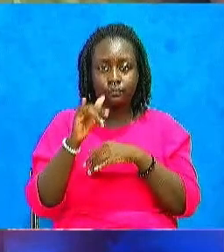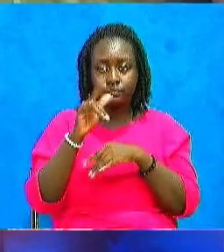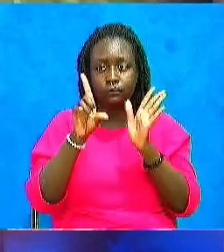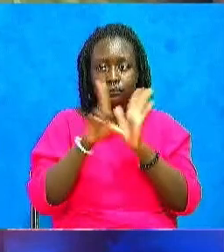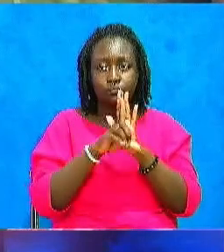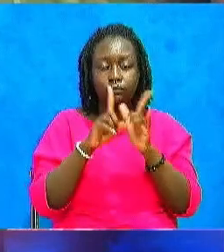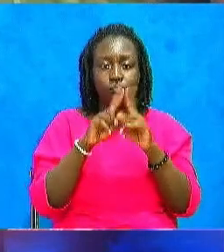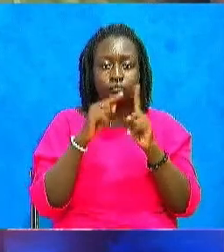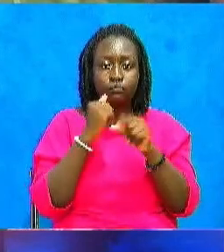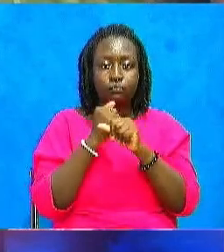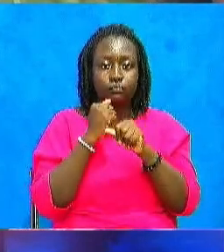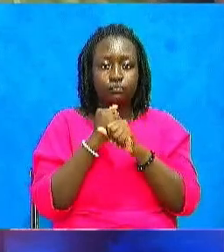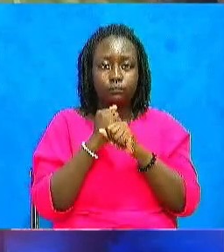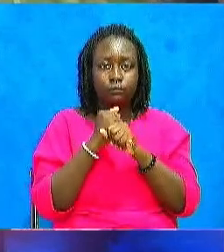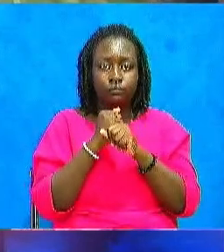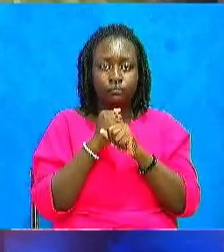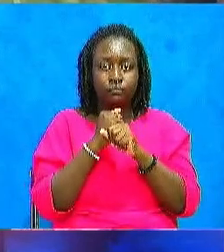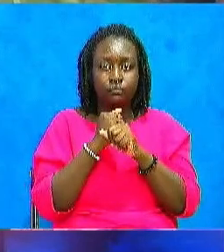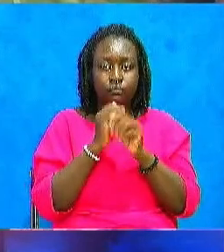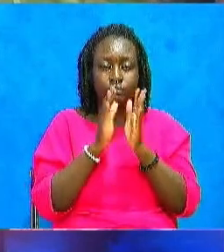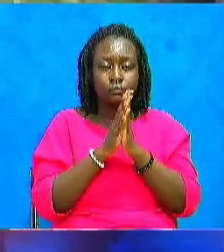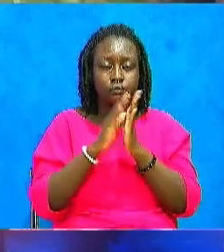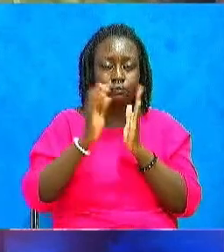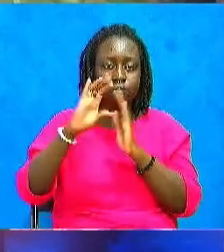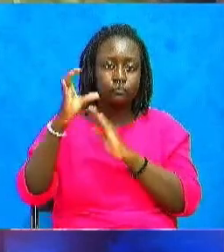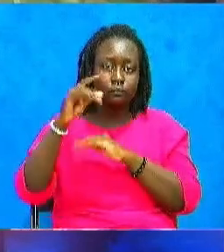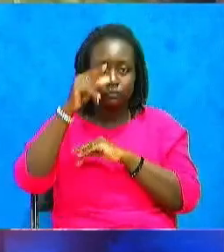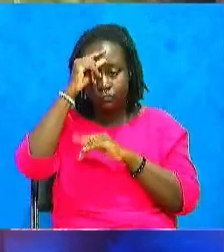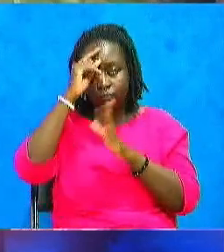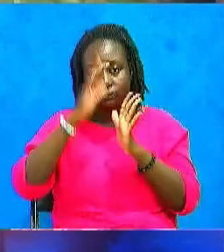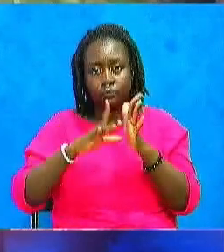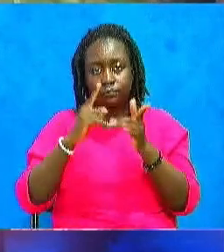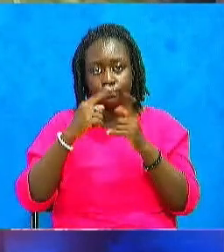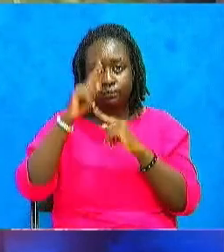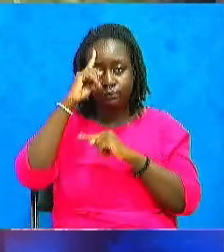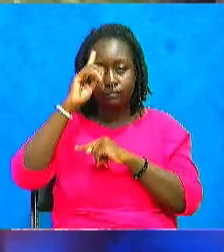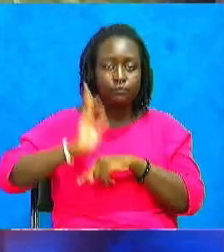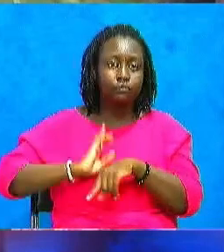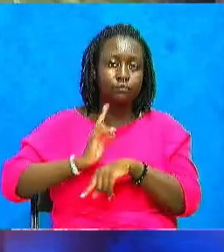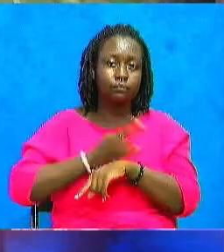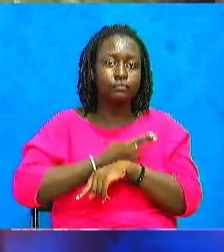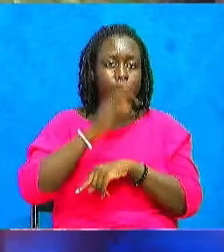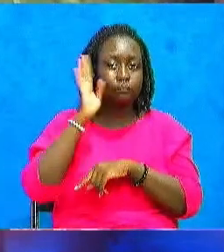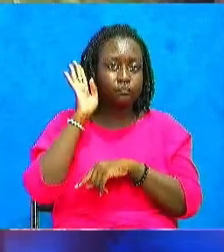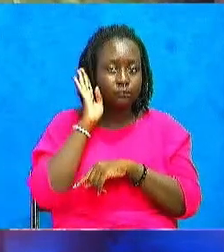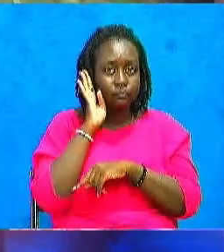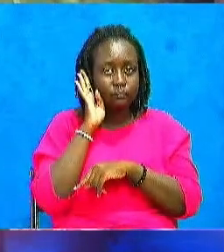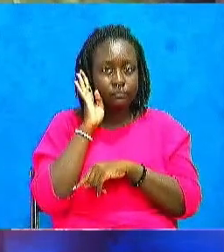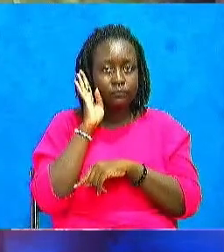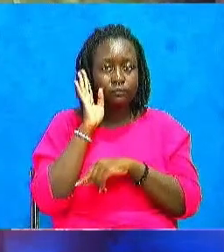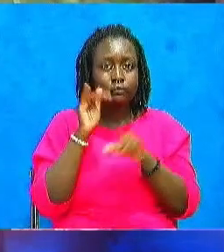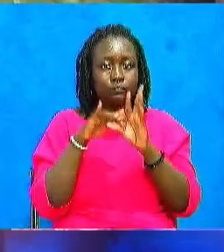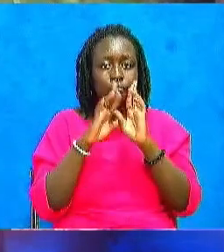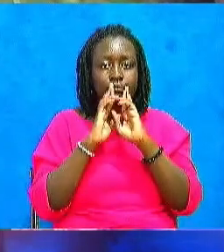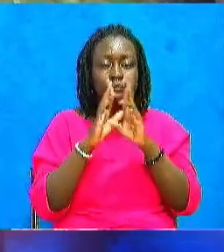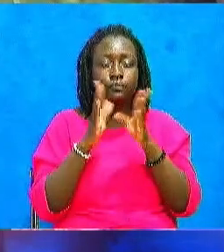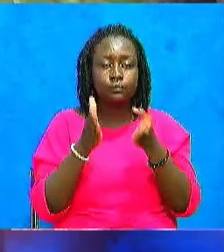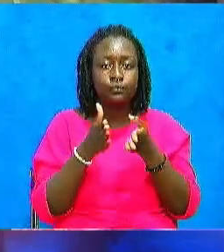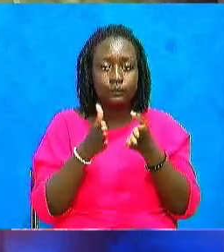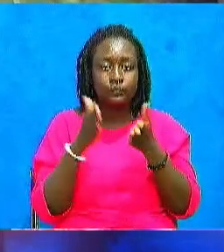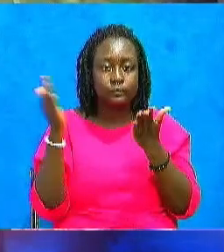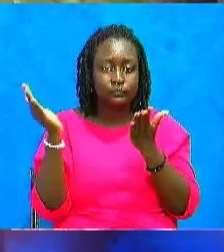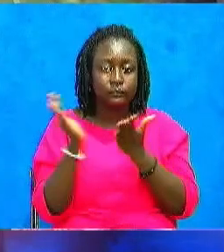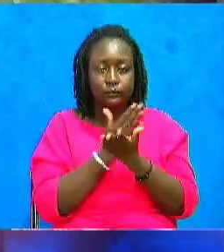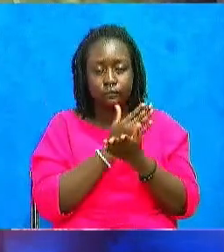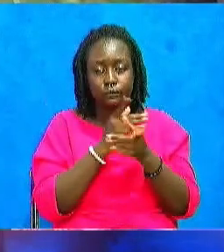Auditor General's report for the county government. Unfortunately for us, you realize, even in this report, they've been flagged out